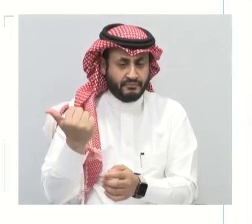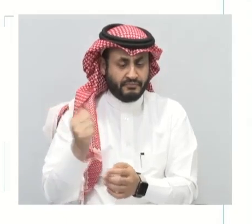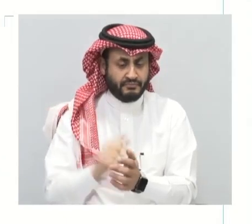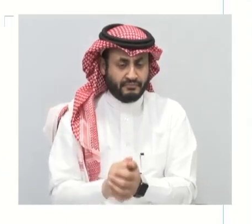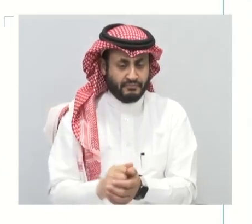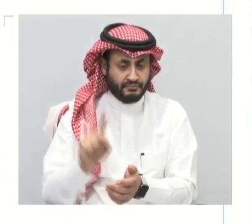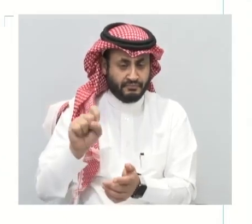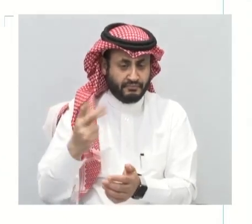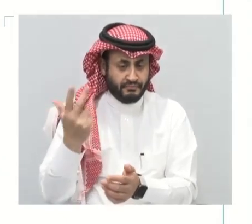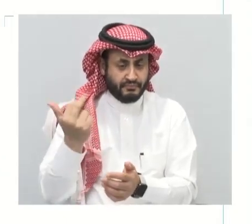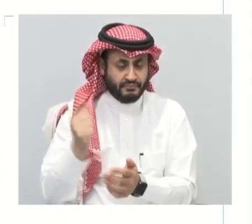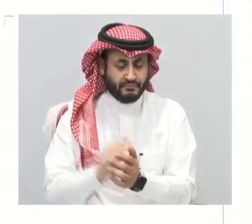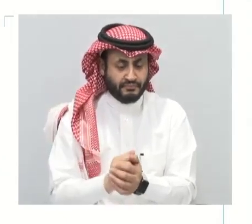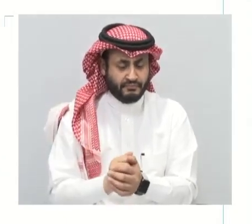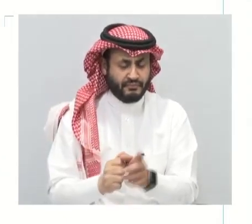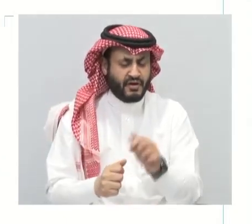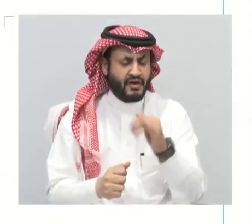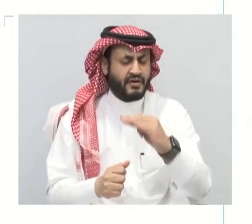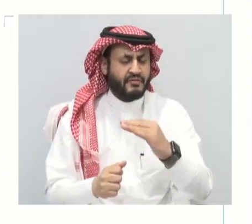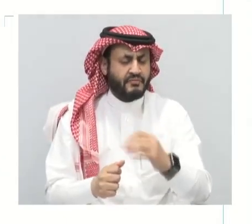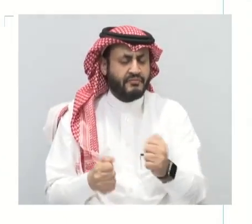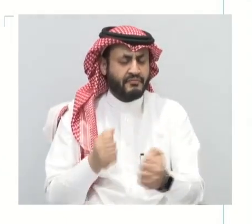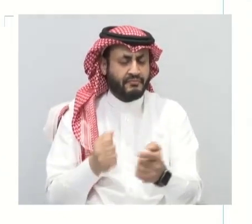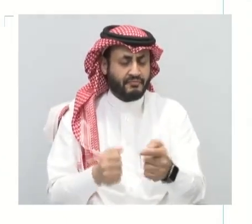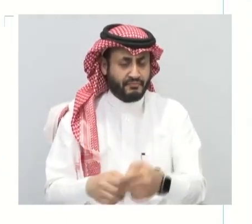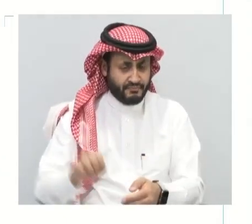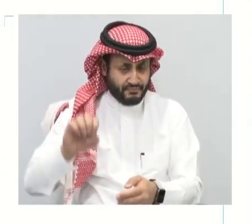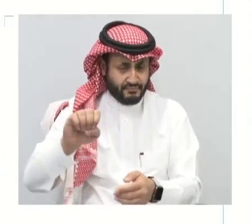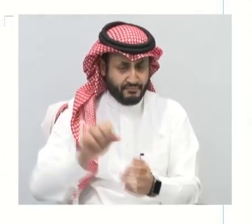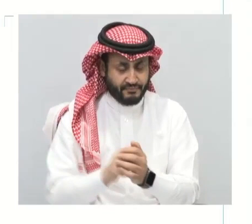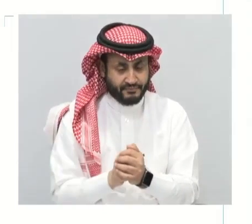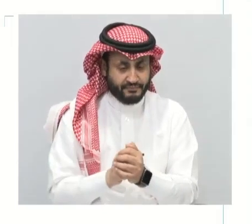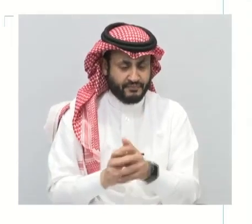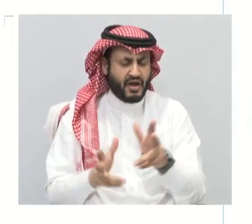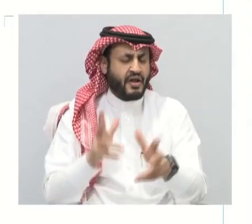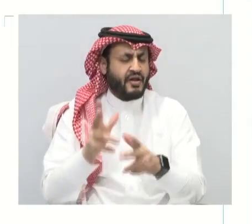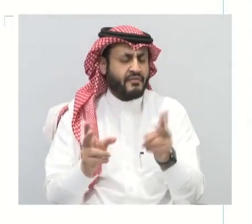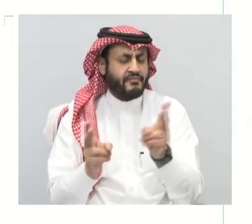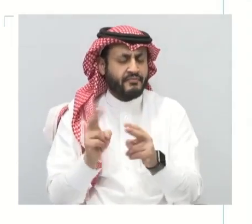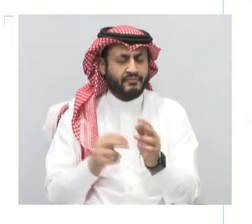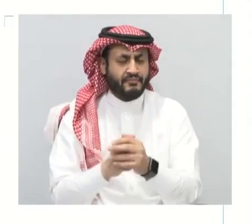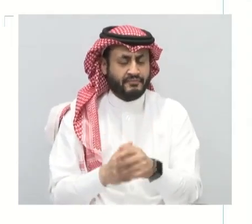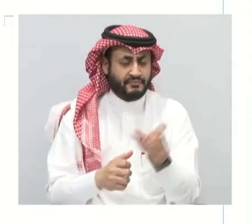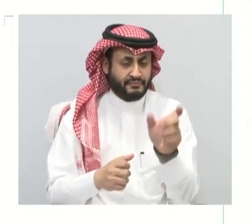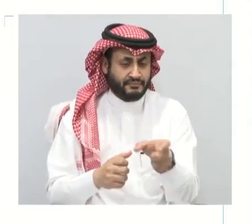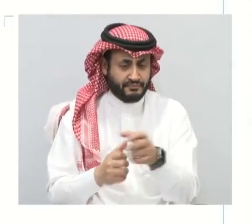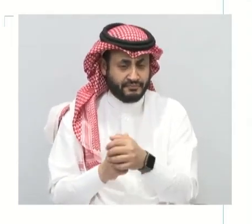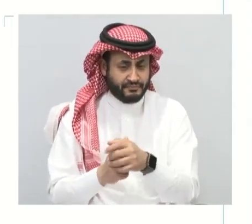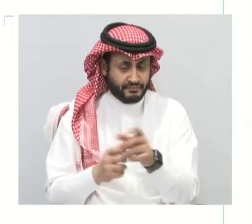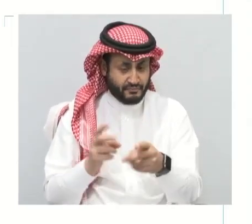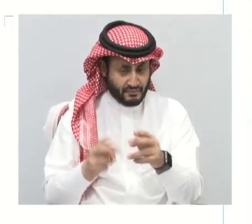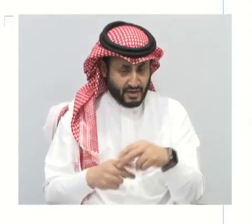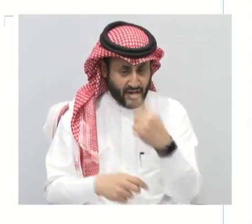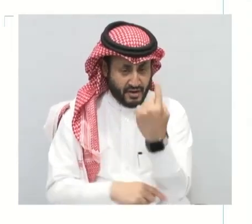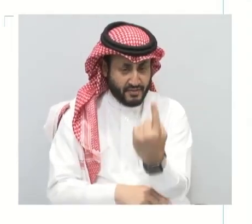113, to answer some exercises. Here we have exercise E. You need to describe the situation in which people are making